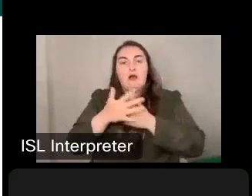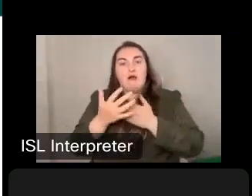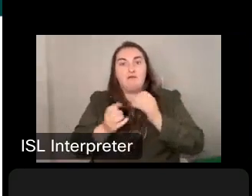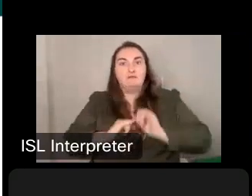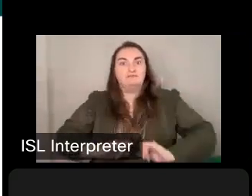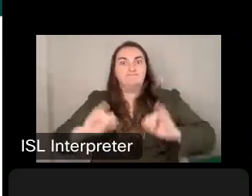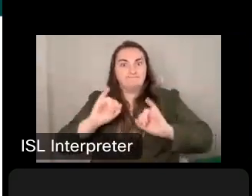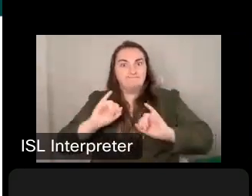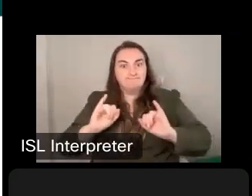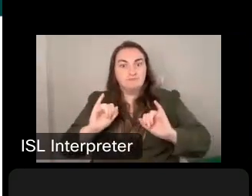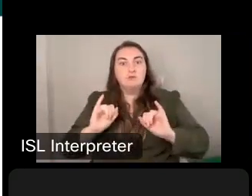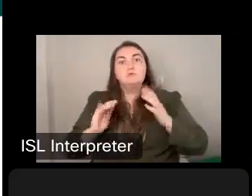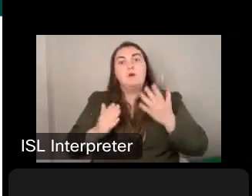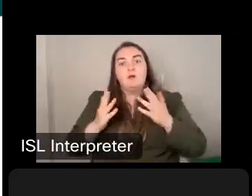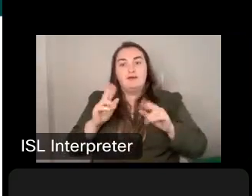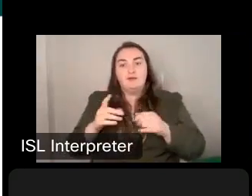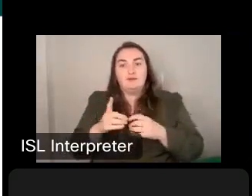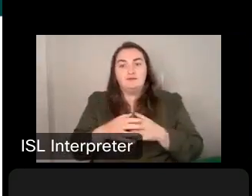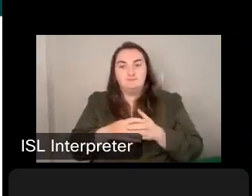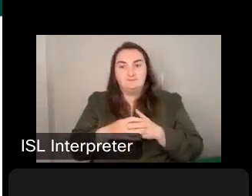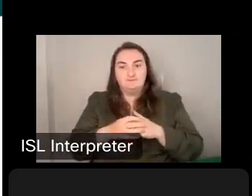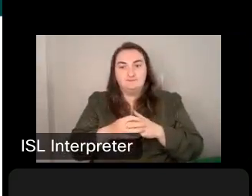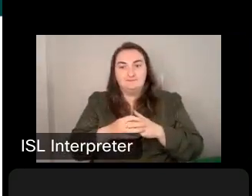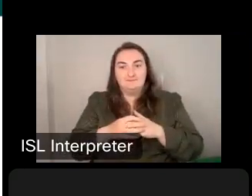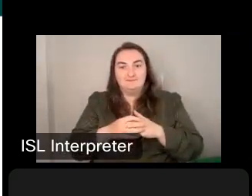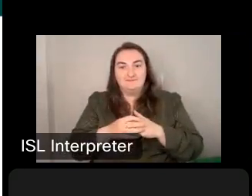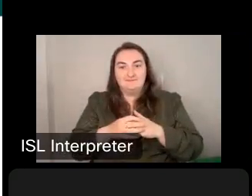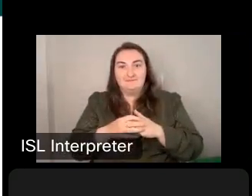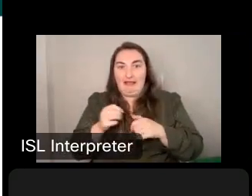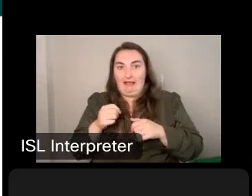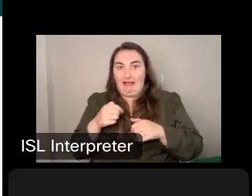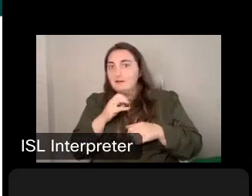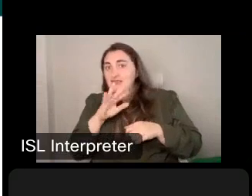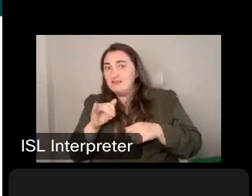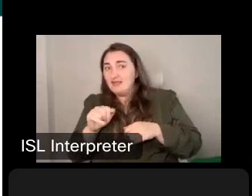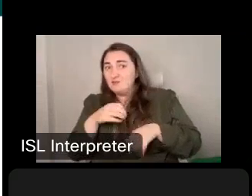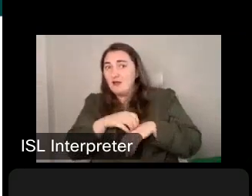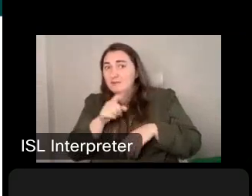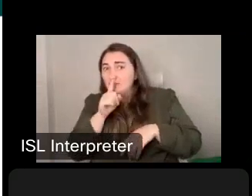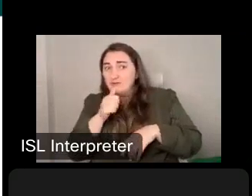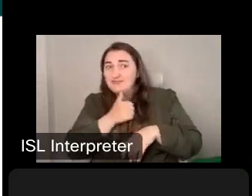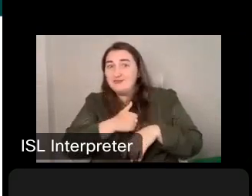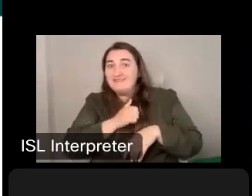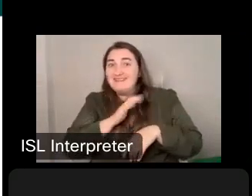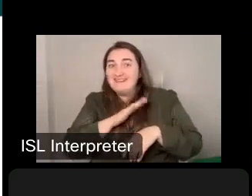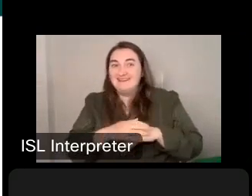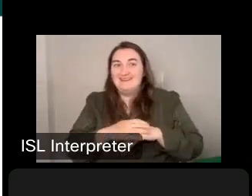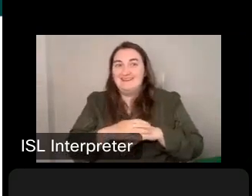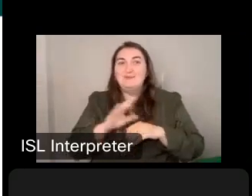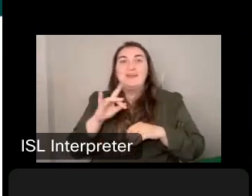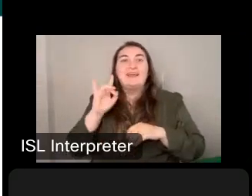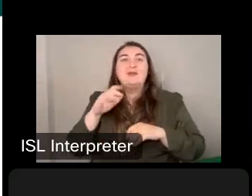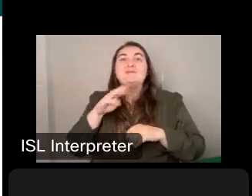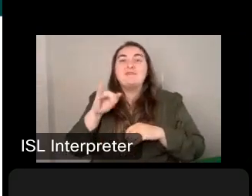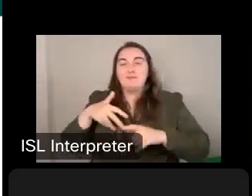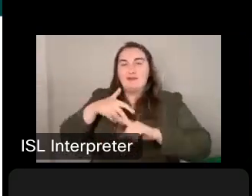out for patients? Just make sure it's okay, because I'll have to go on. Oh, Mary, you might just have to mute yourself. Apologies. Apologies. Thank